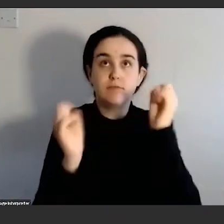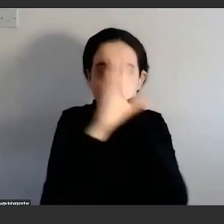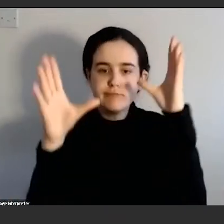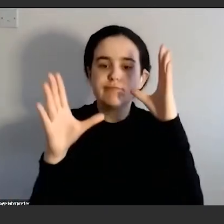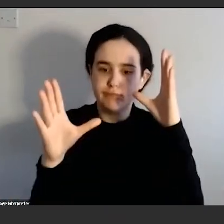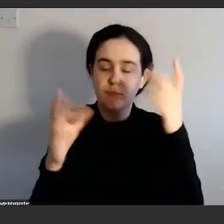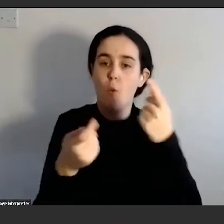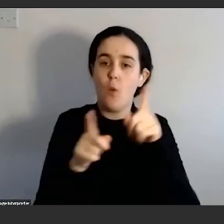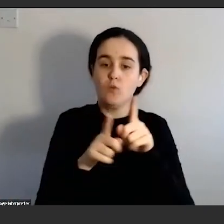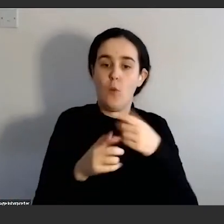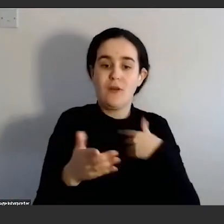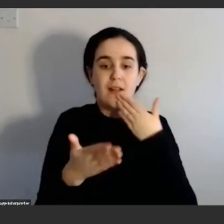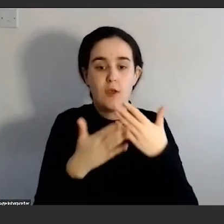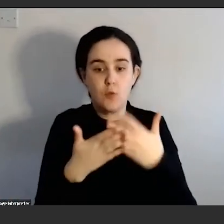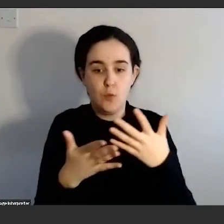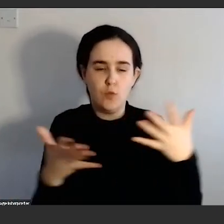Vicky.